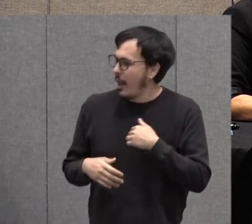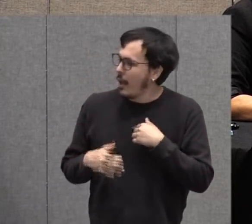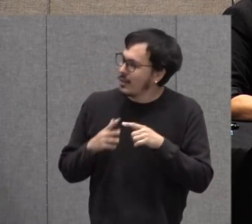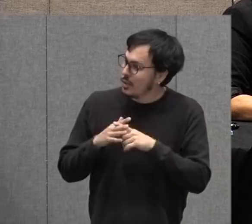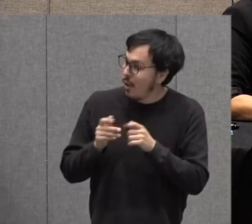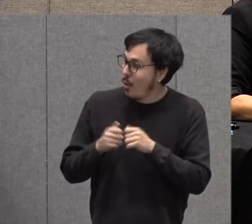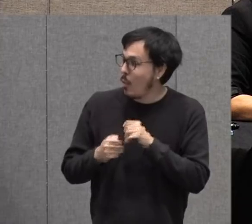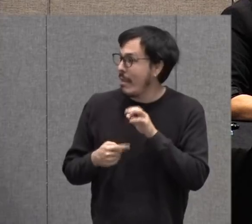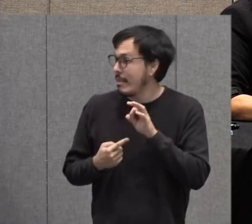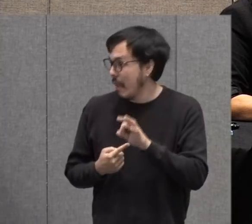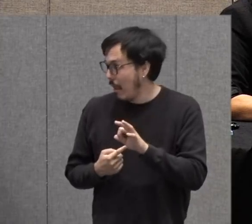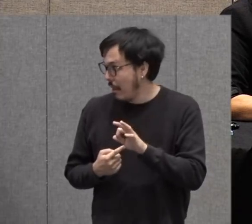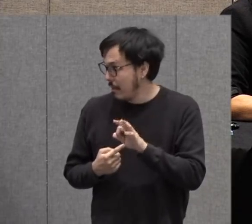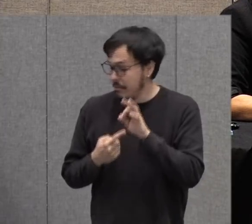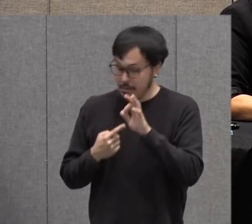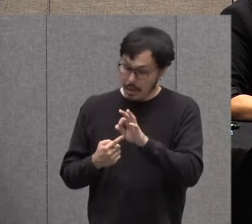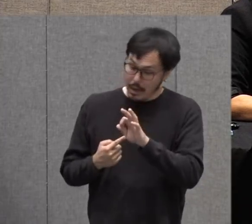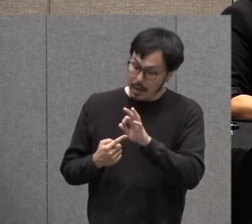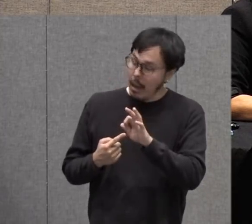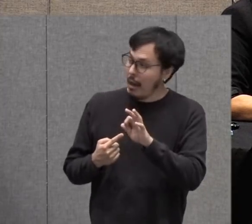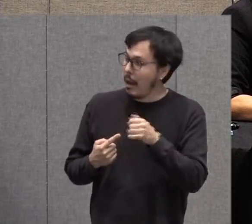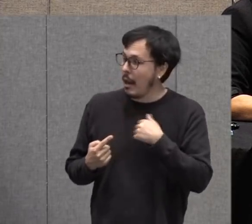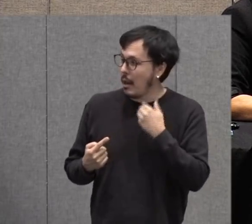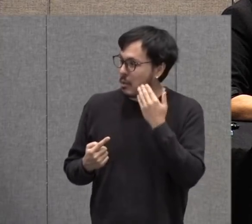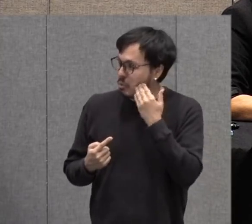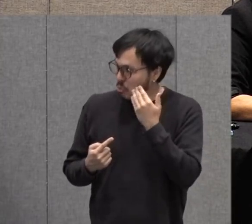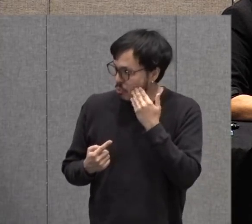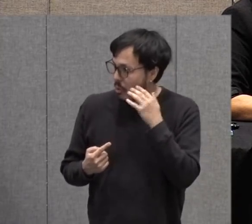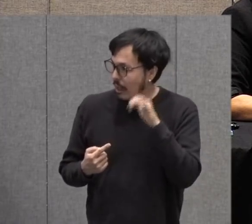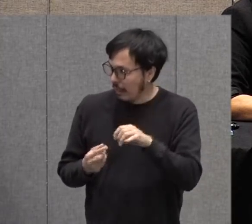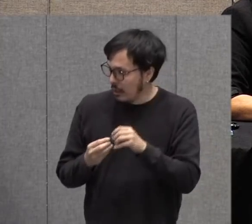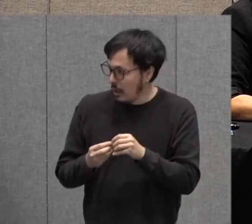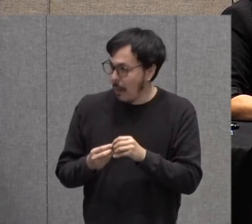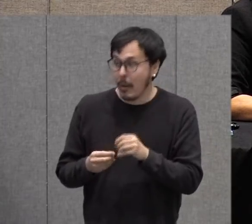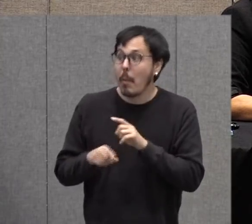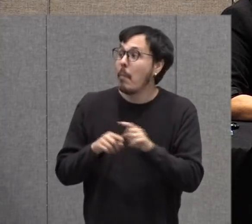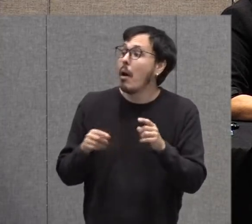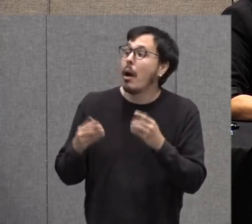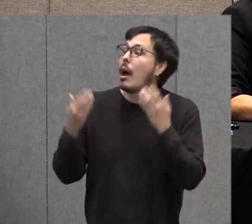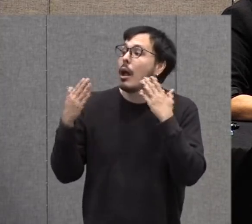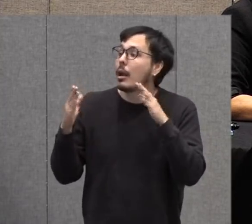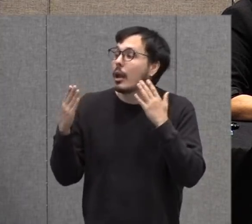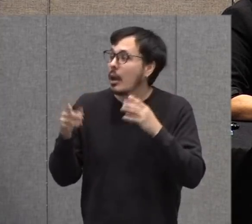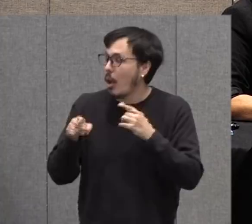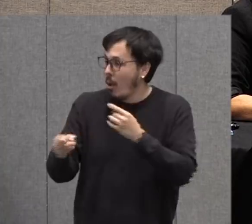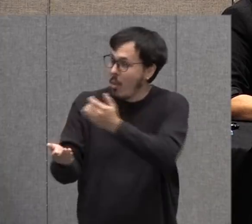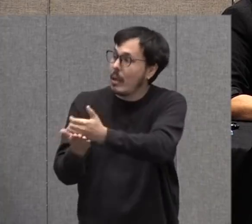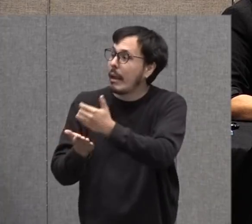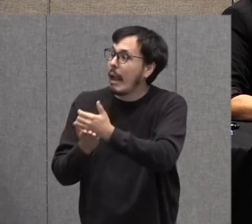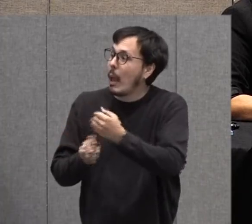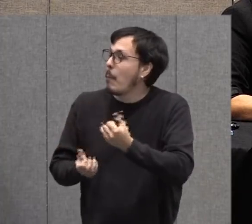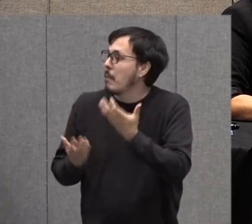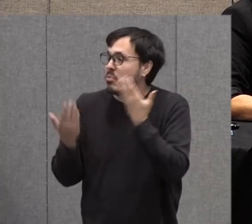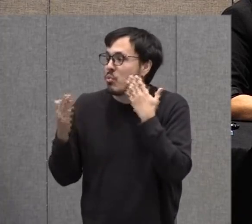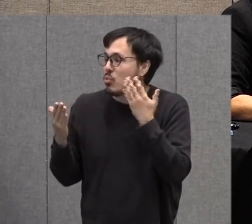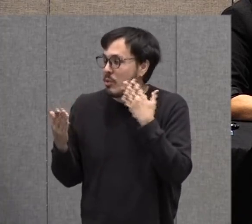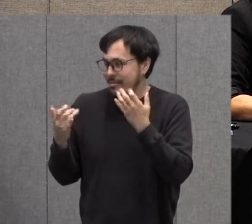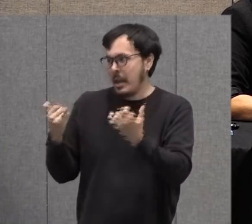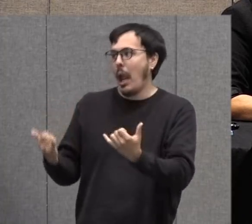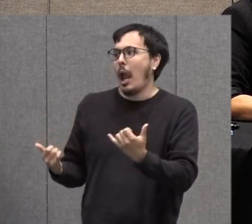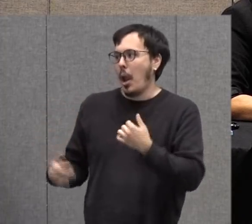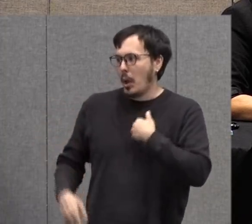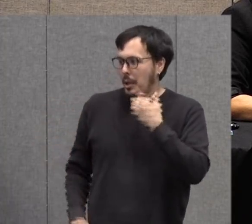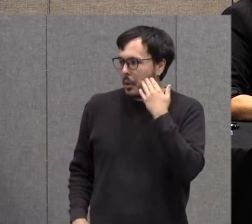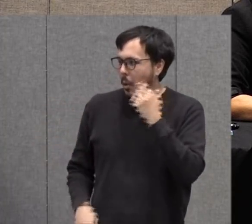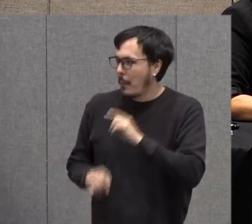9. 9. 9 is what I knew, and I did not know what was inside the cup. Now I know,